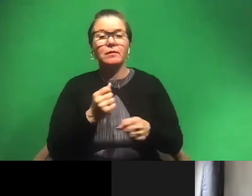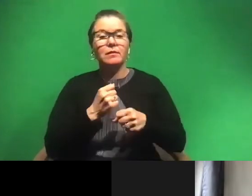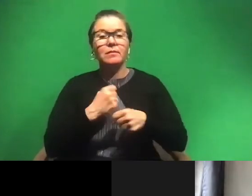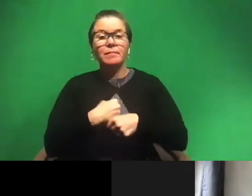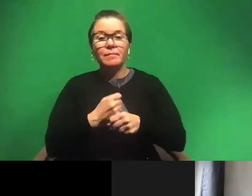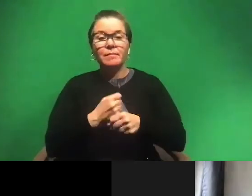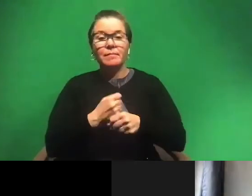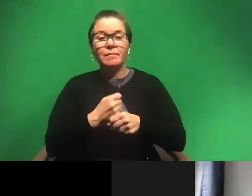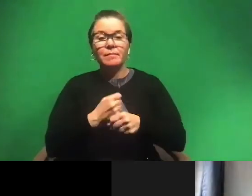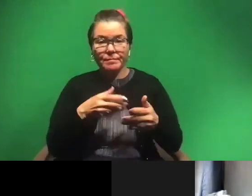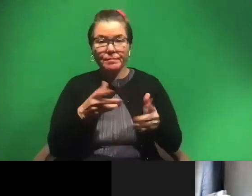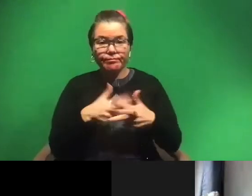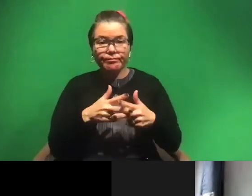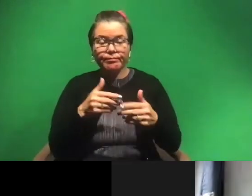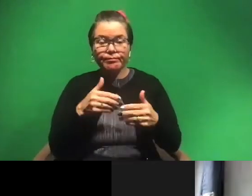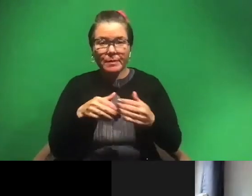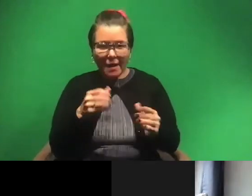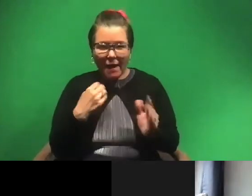their shell. I don't know if you can see them.